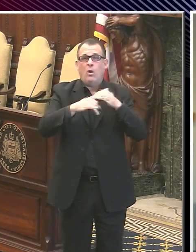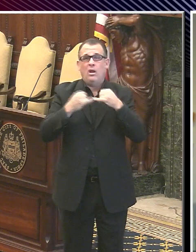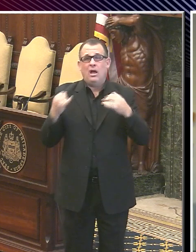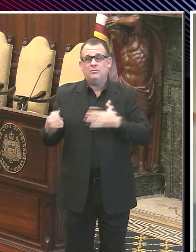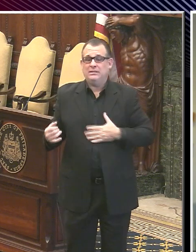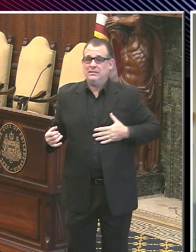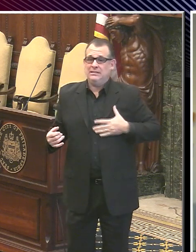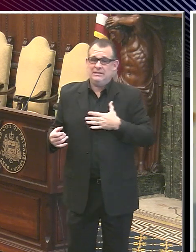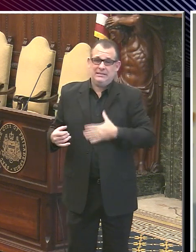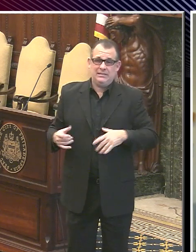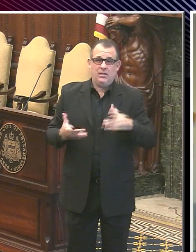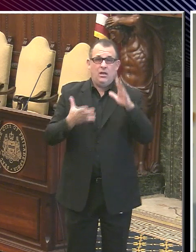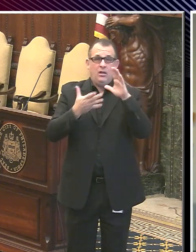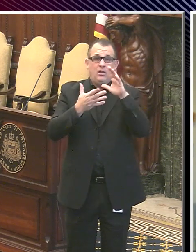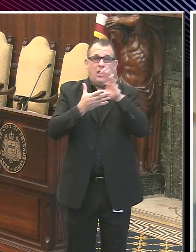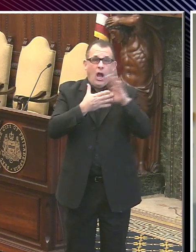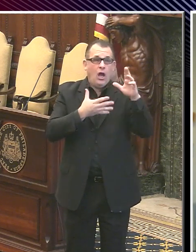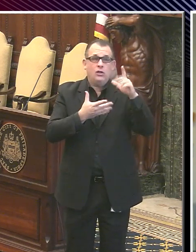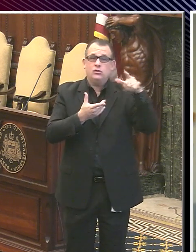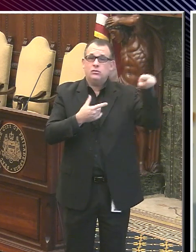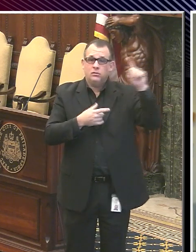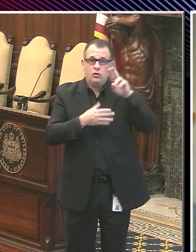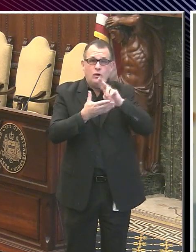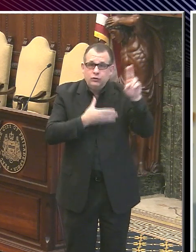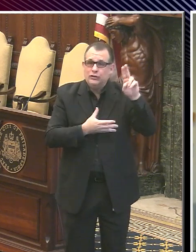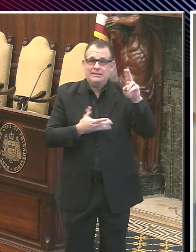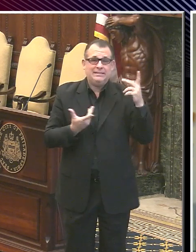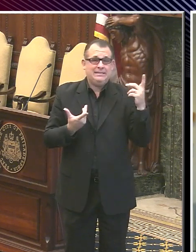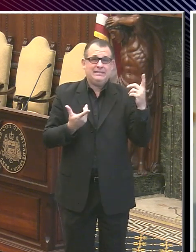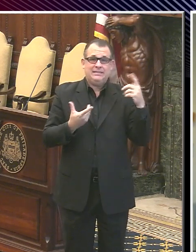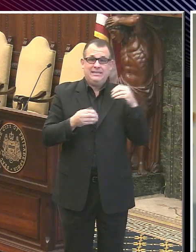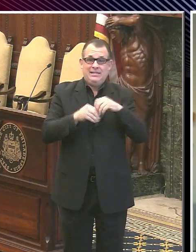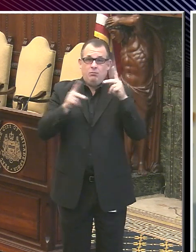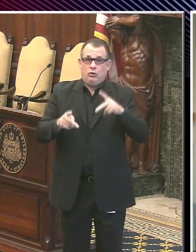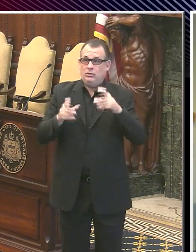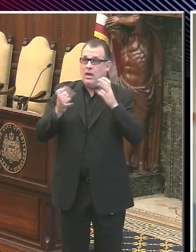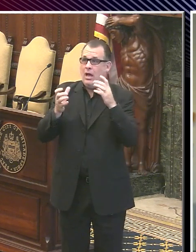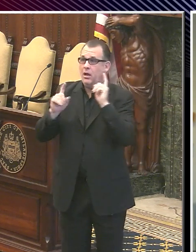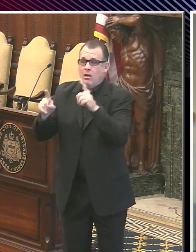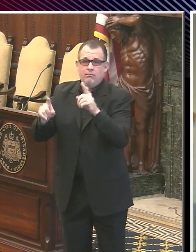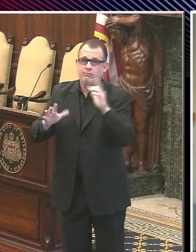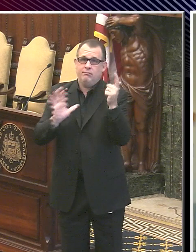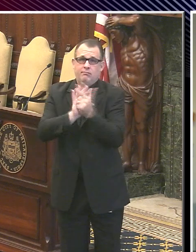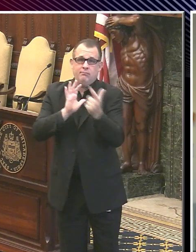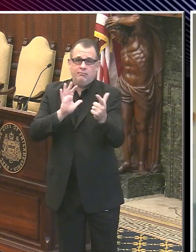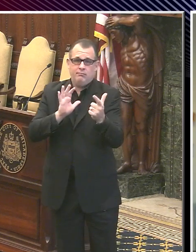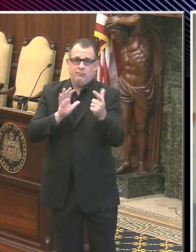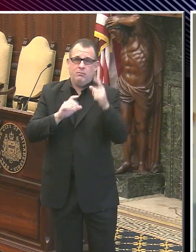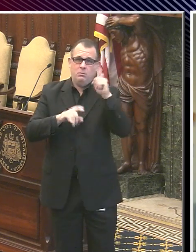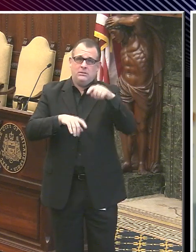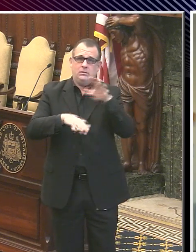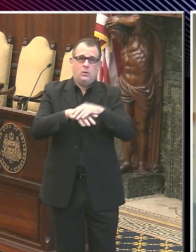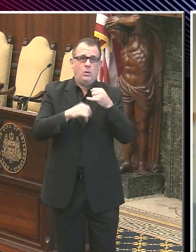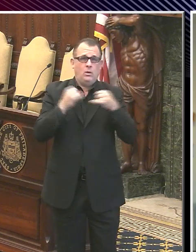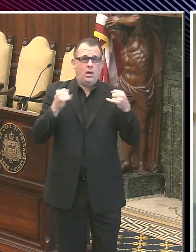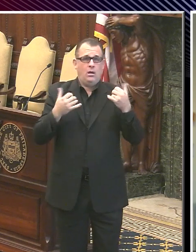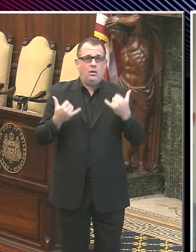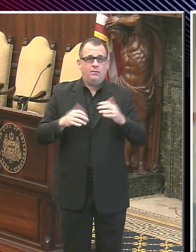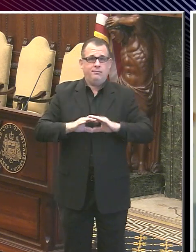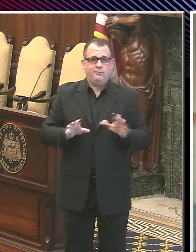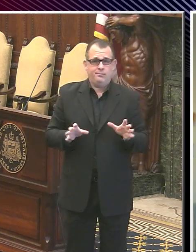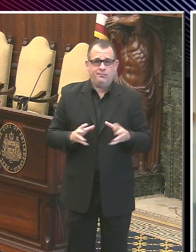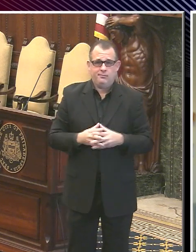Colleges and high schools will be prohibited from having in-person instruction. They'll be instructing online only. Now,